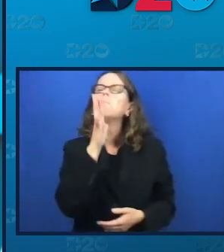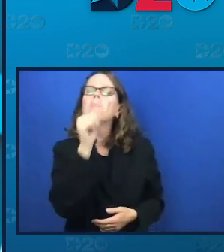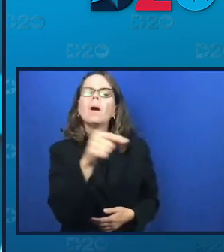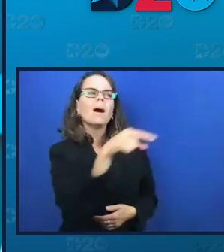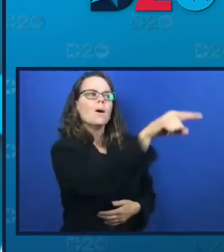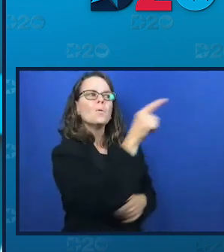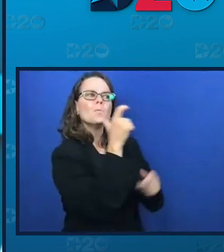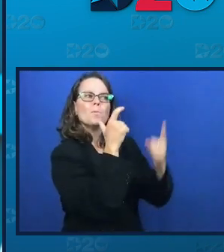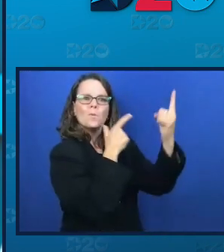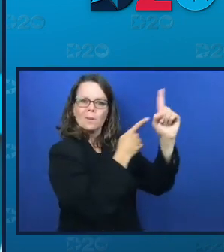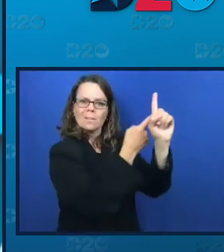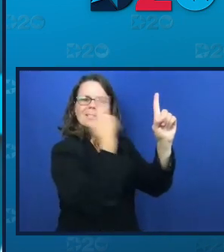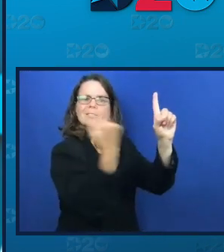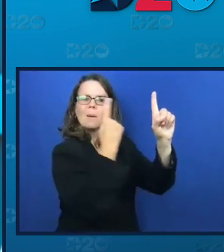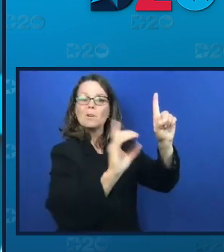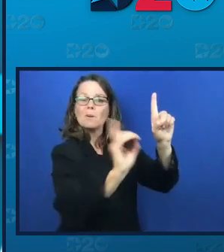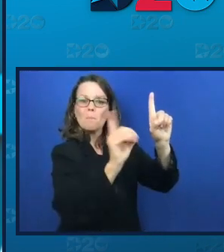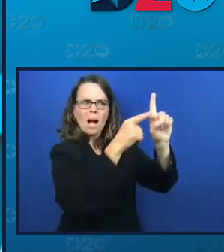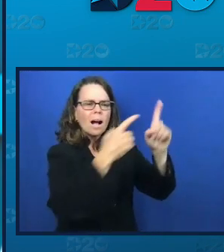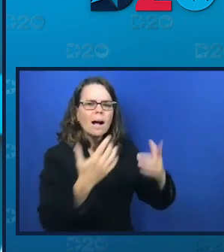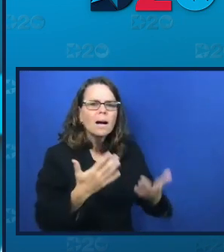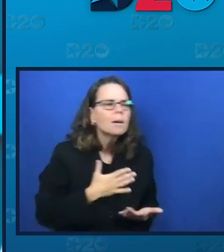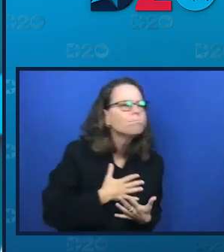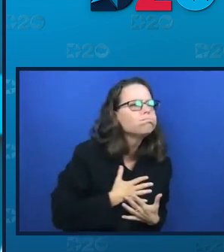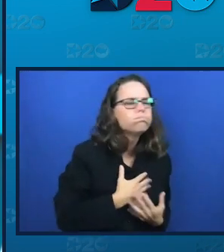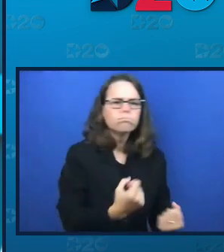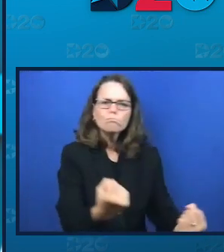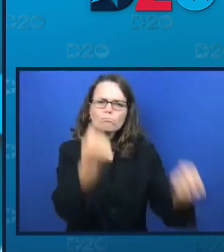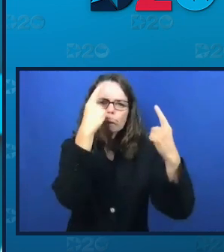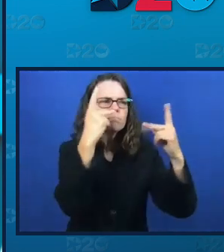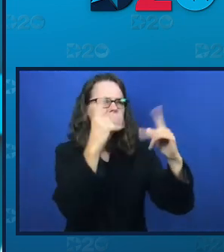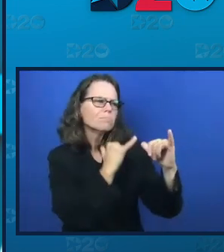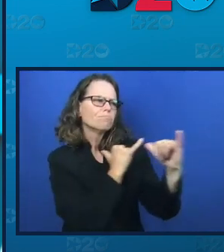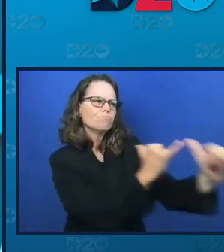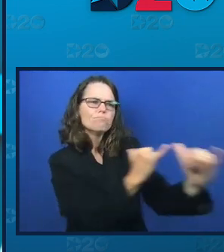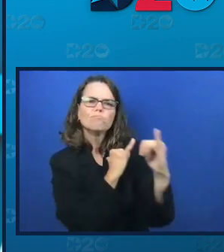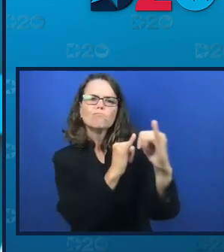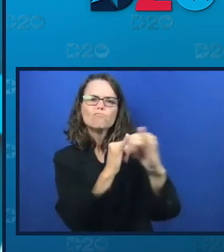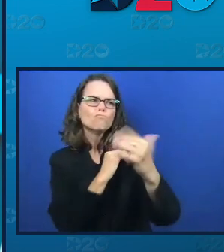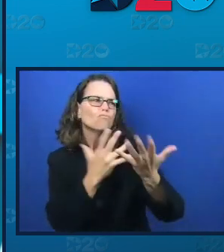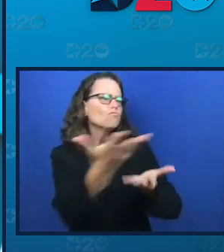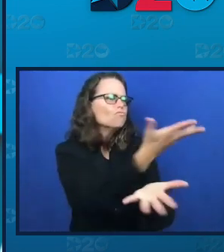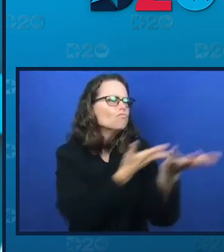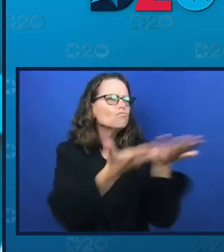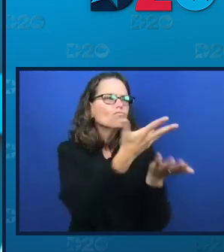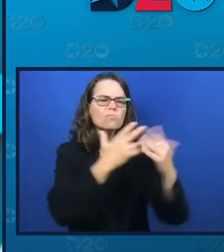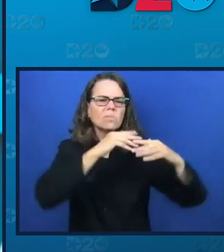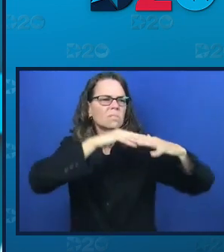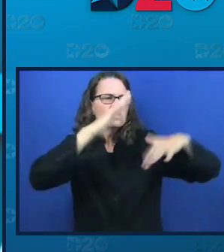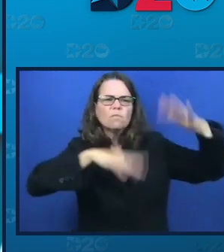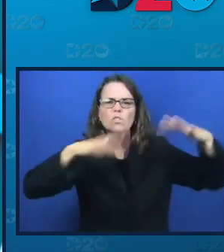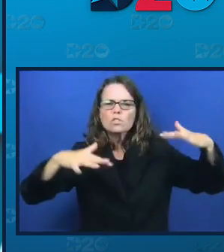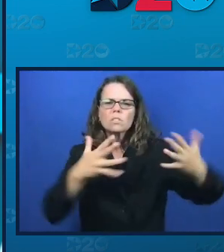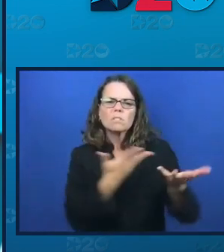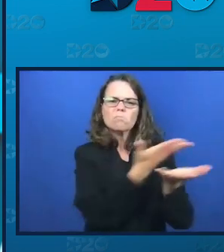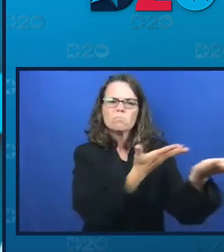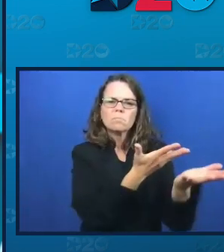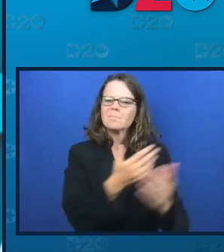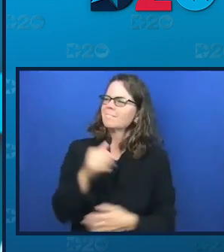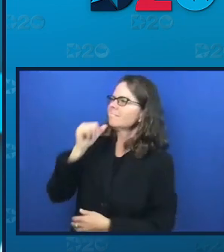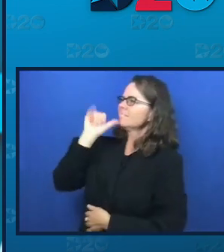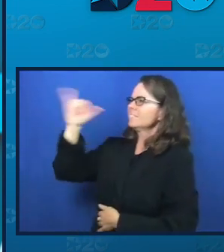one more night to show America what our path forward looks like. Not one man boasting that he alone can fix it,